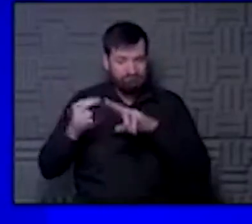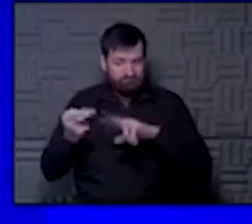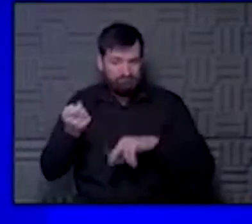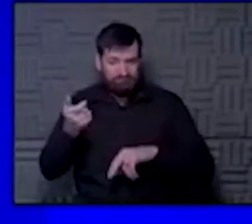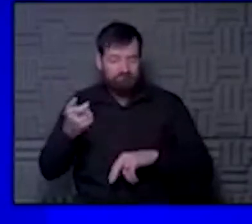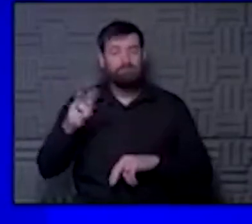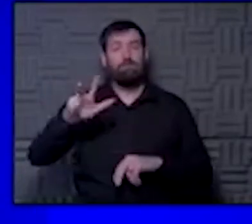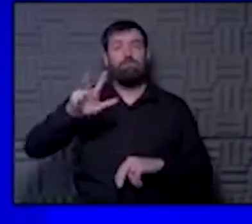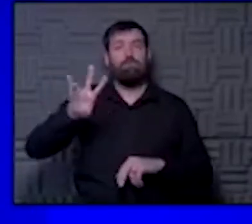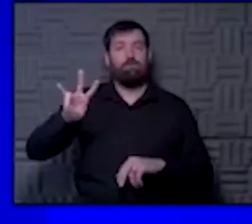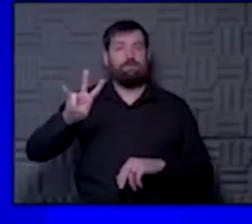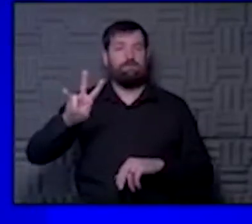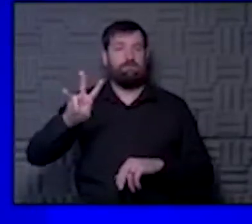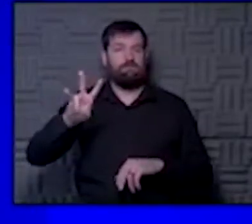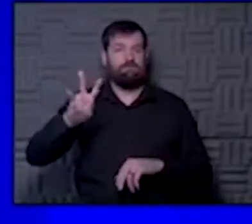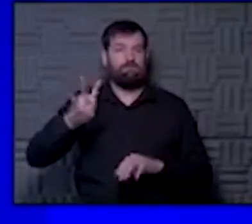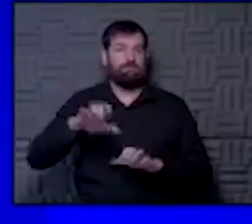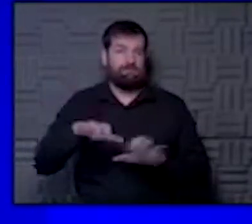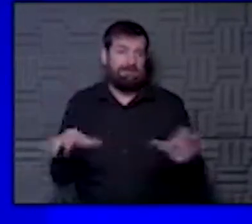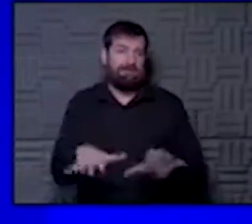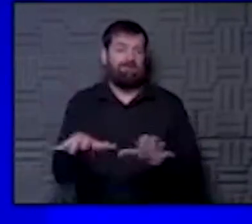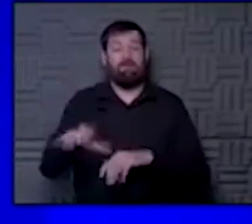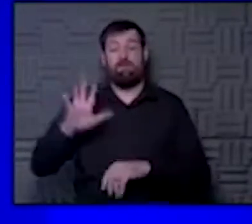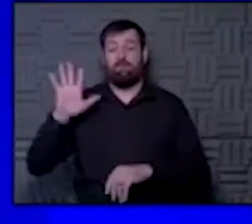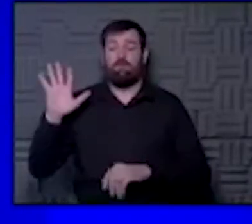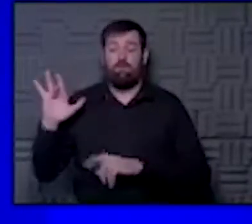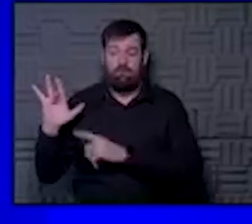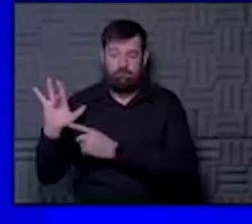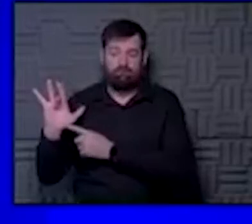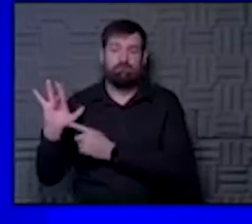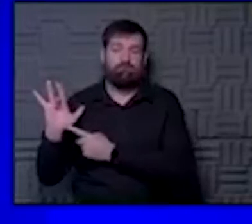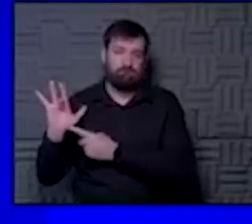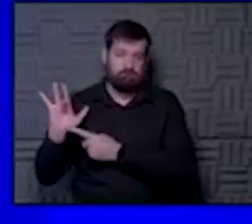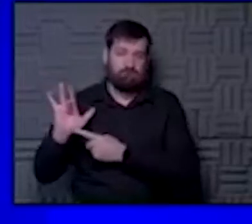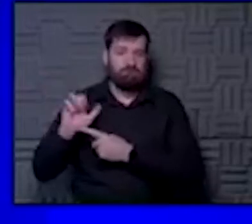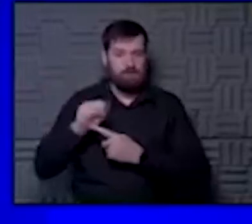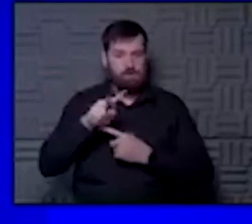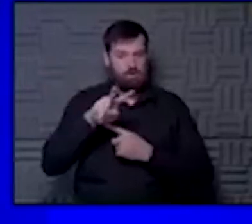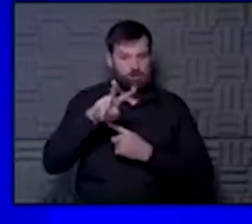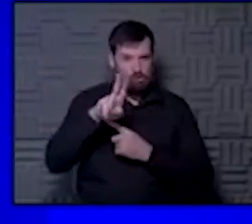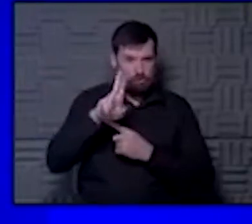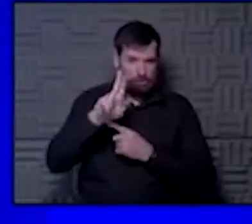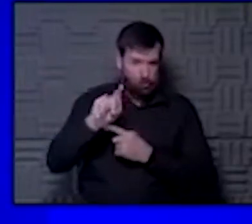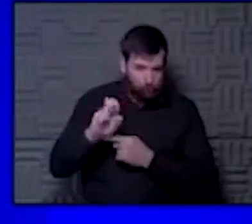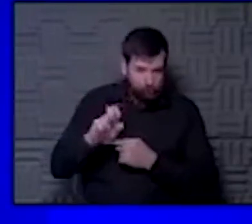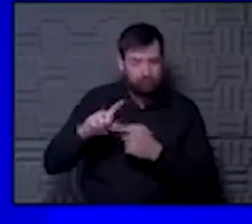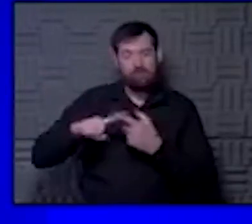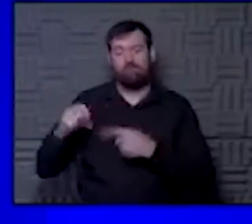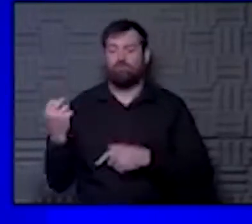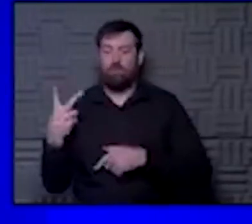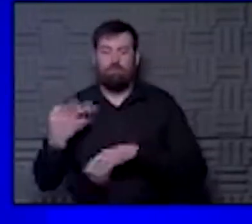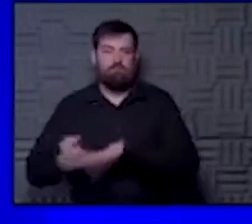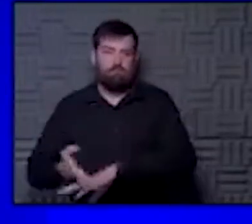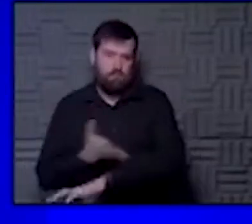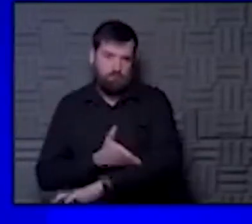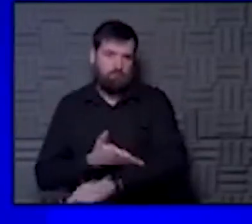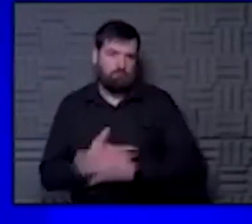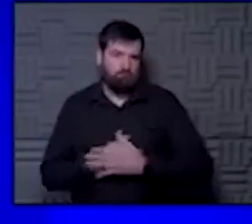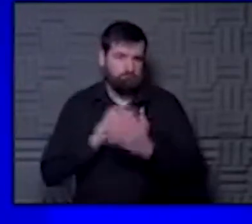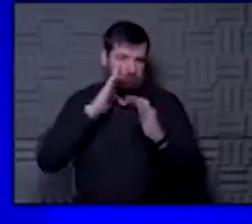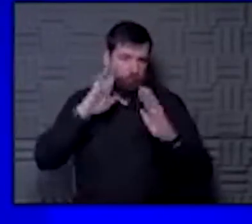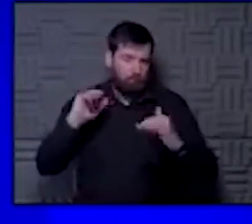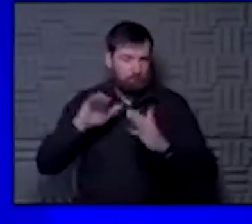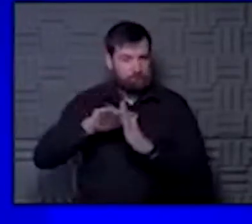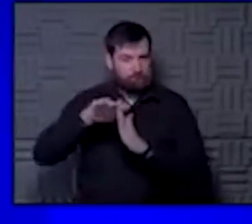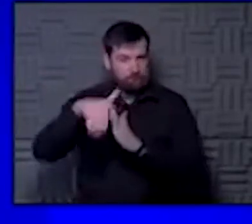have 37 active patients, but 25 of those are acute, and then 12 are recovering. So hopefully their numbers are going to be going down as well. But